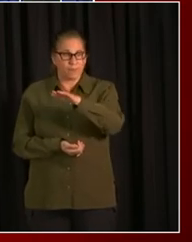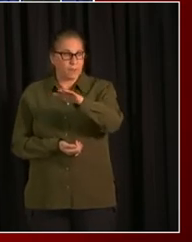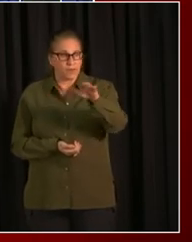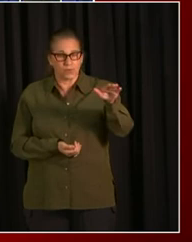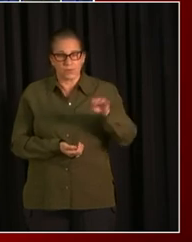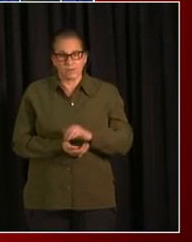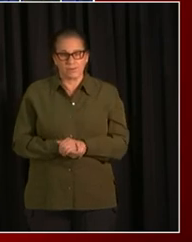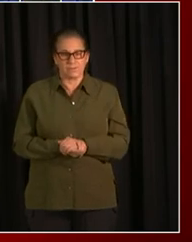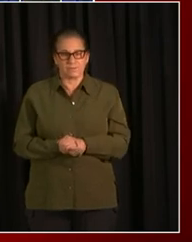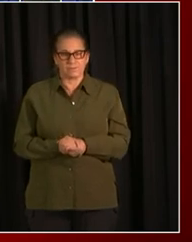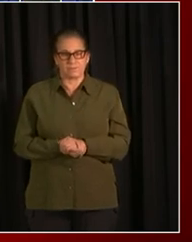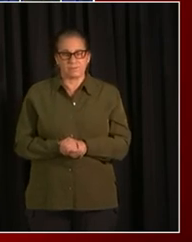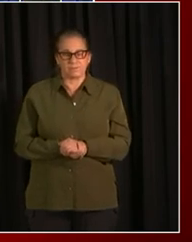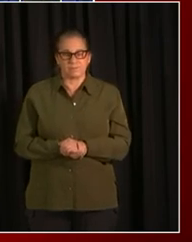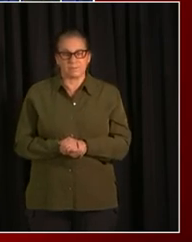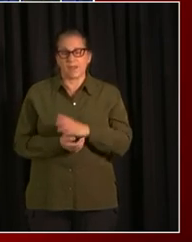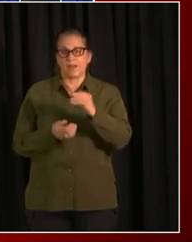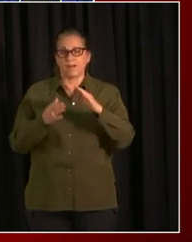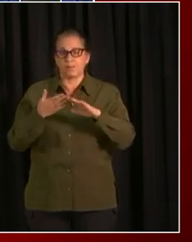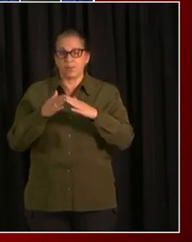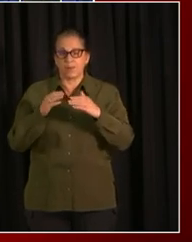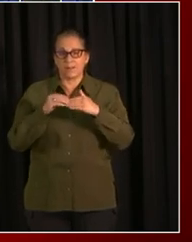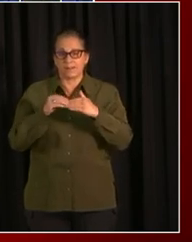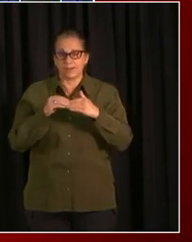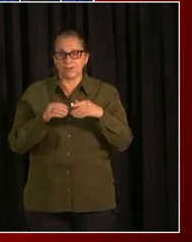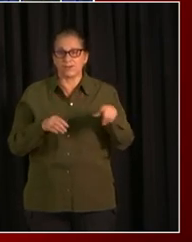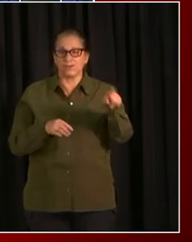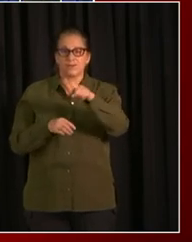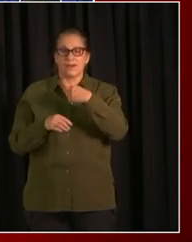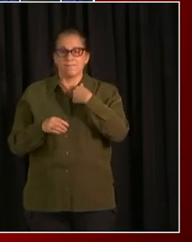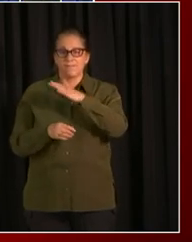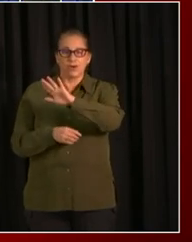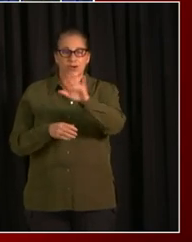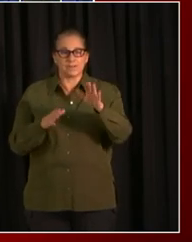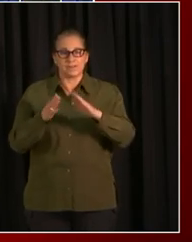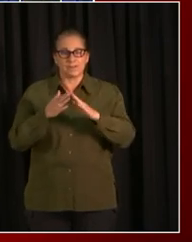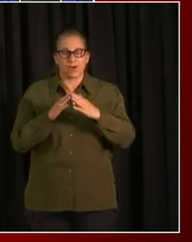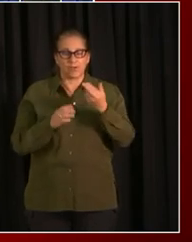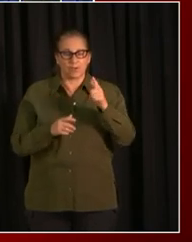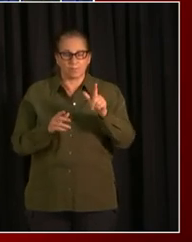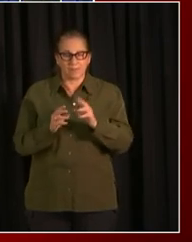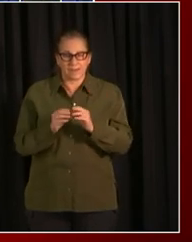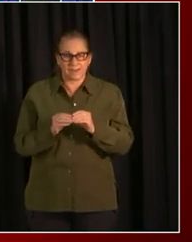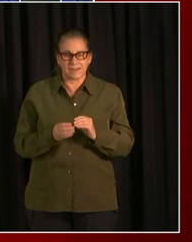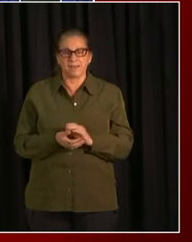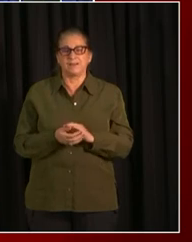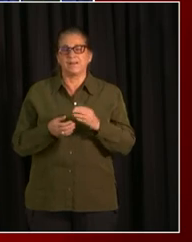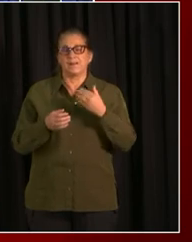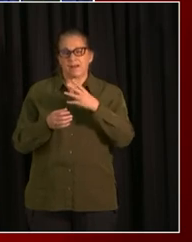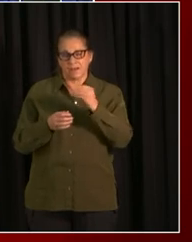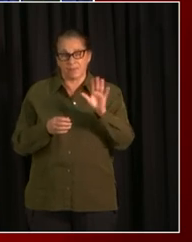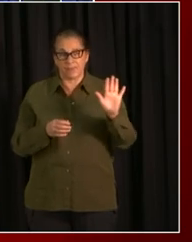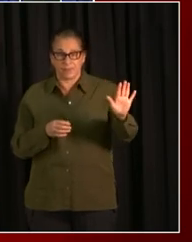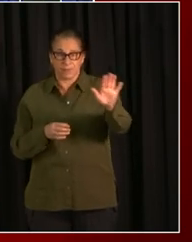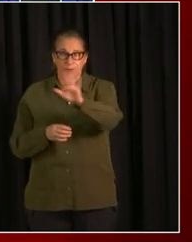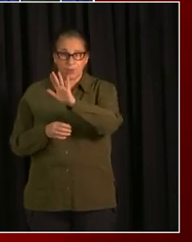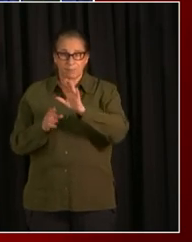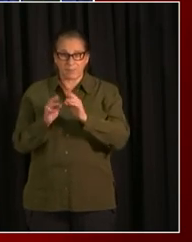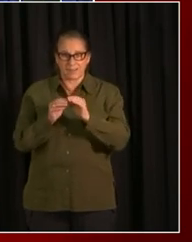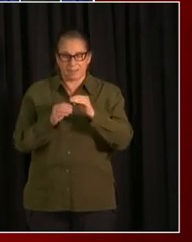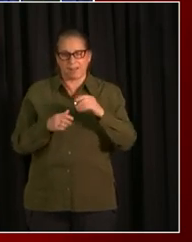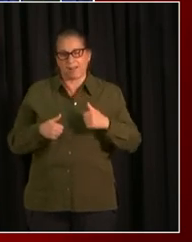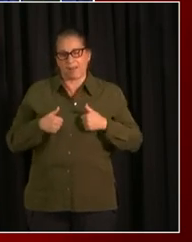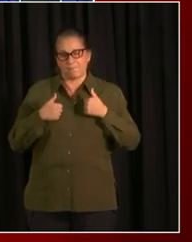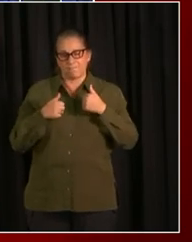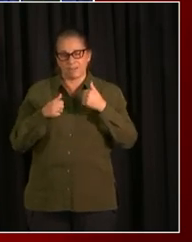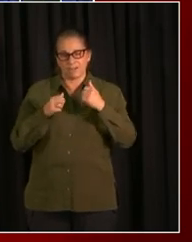for these community leader town halls, we will be live streaming them every week, and we'll be providing closed captioning